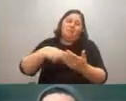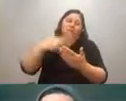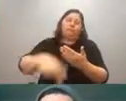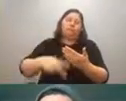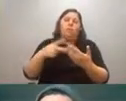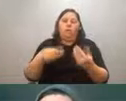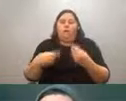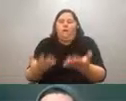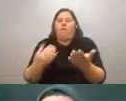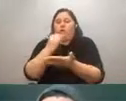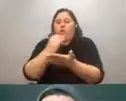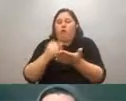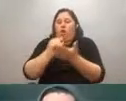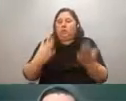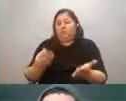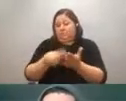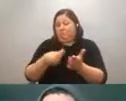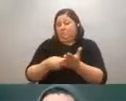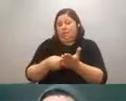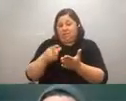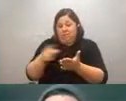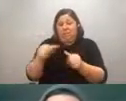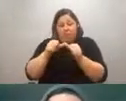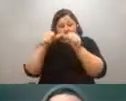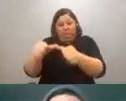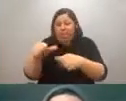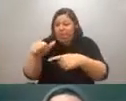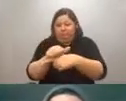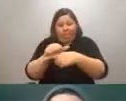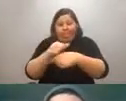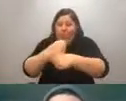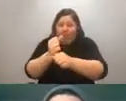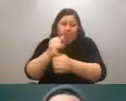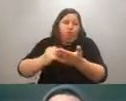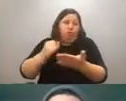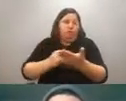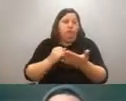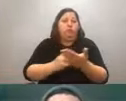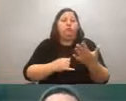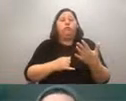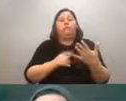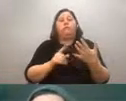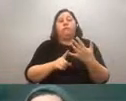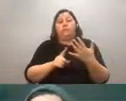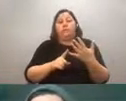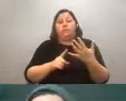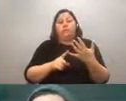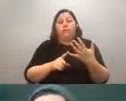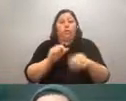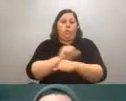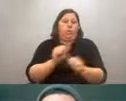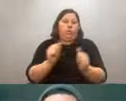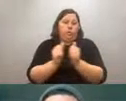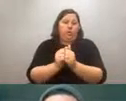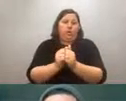artists um funding to continue their art practice um we've also been working with pbot on an